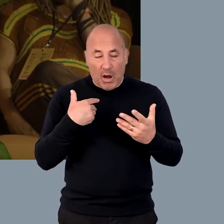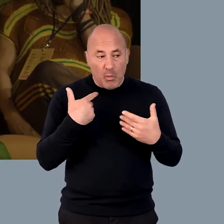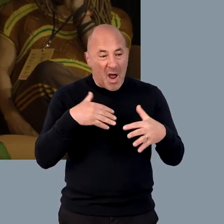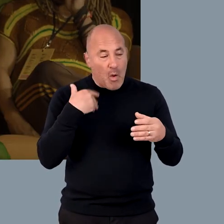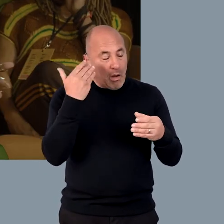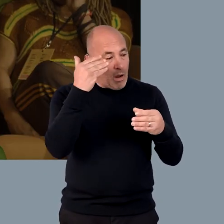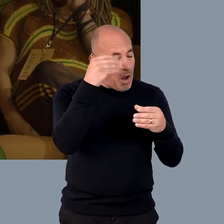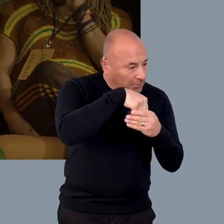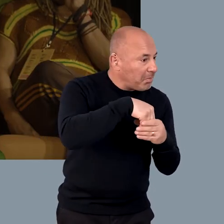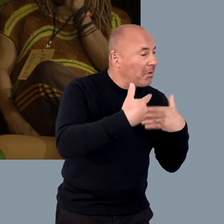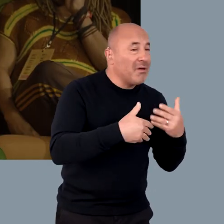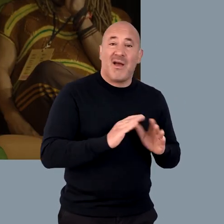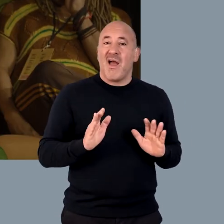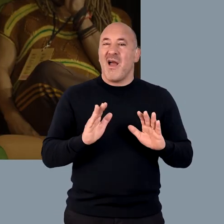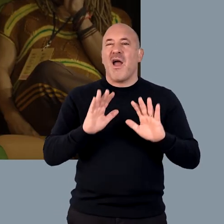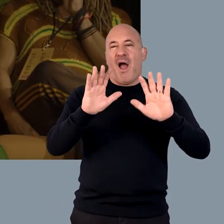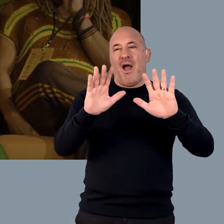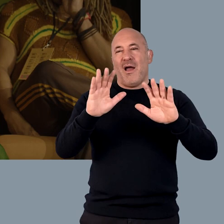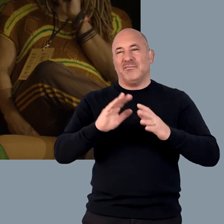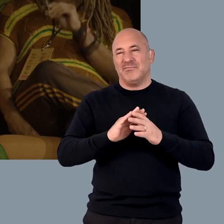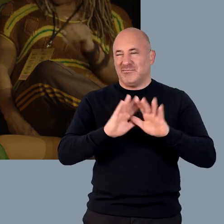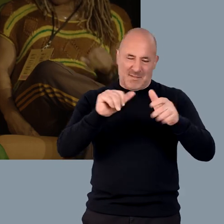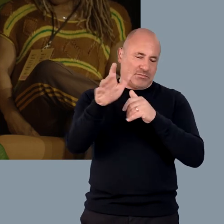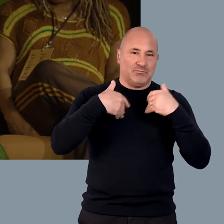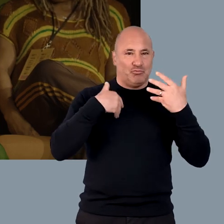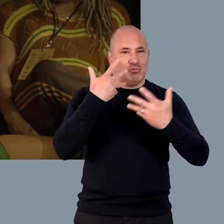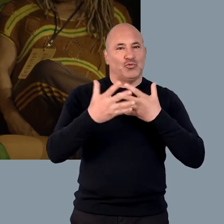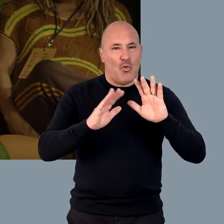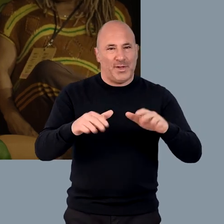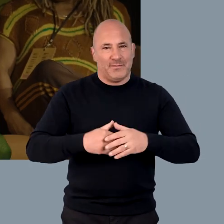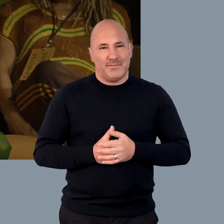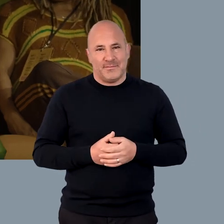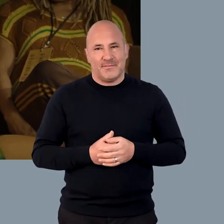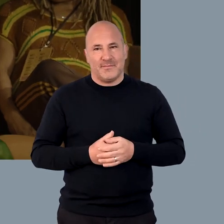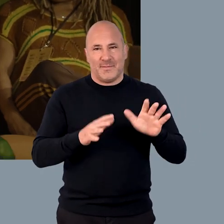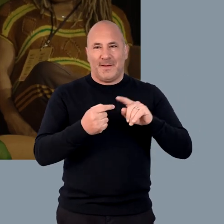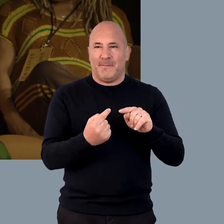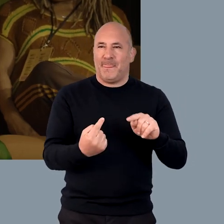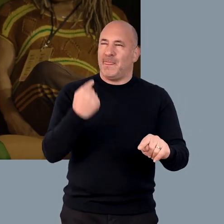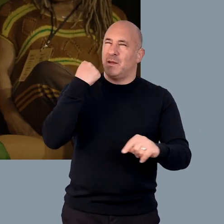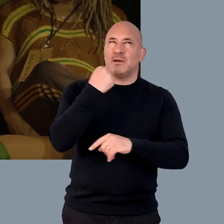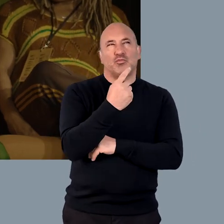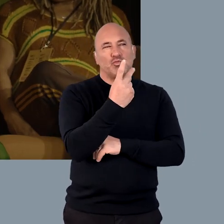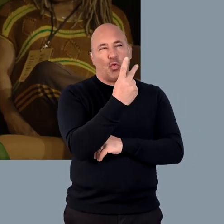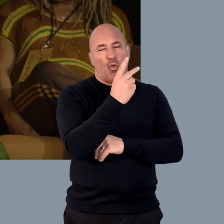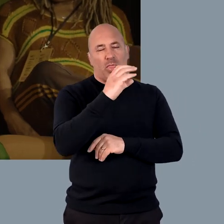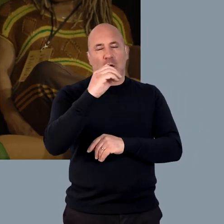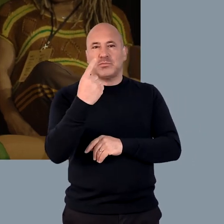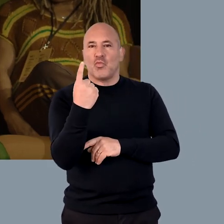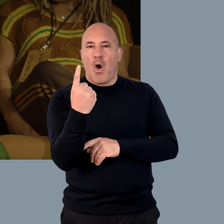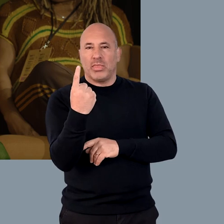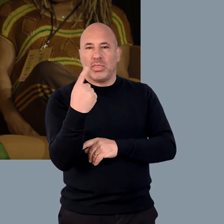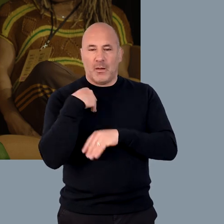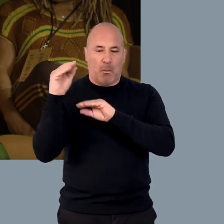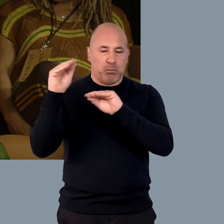Not I didn't just just fall into it. But I let's let's just do the story. So in